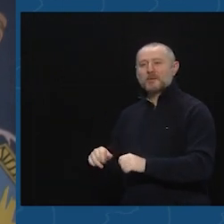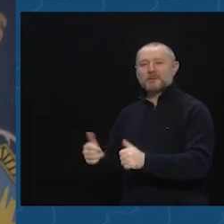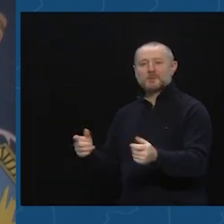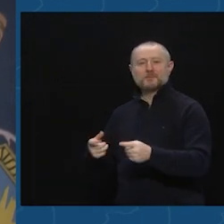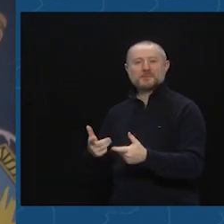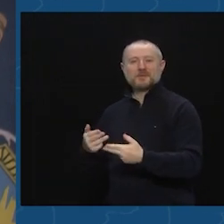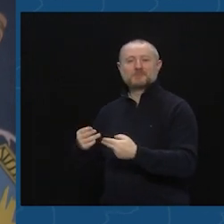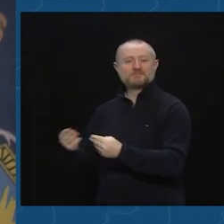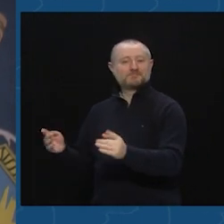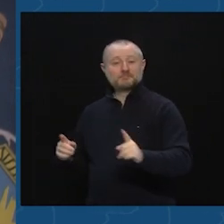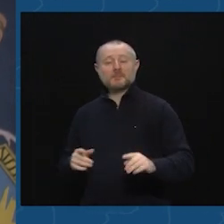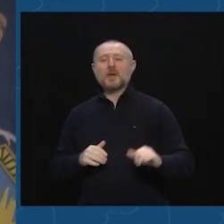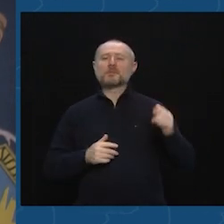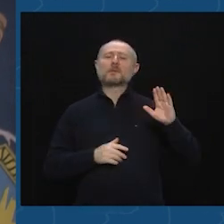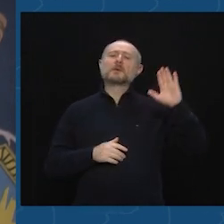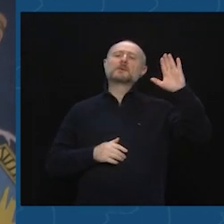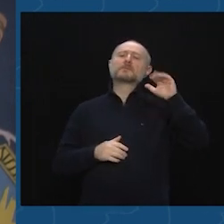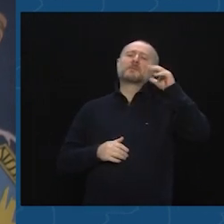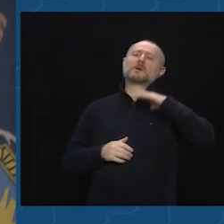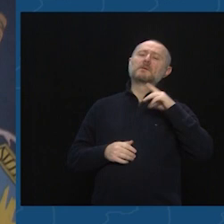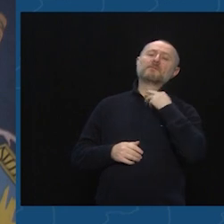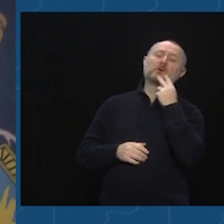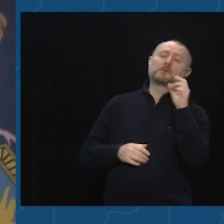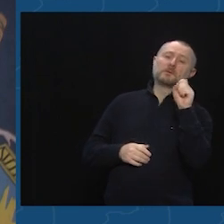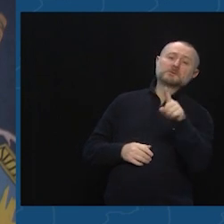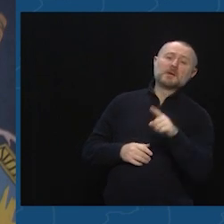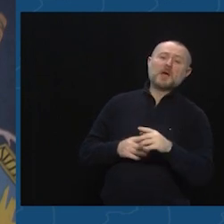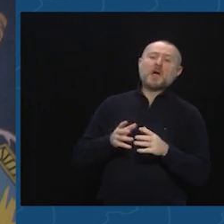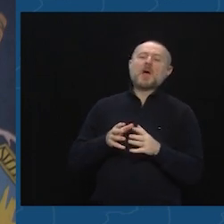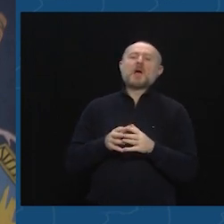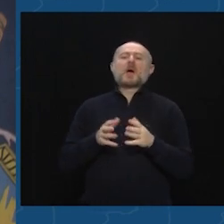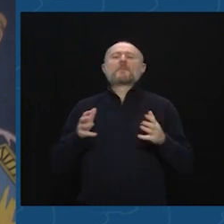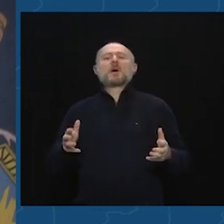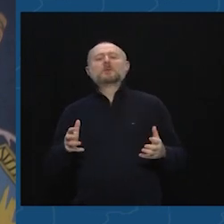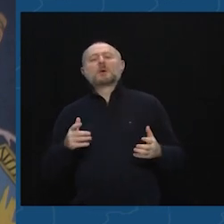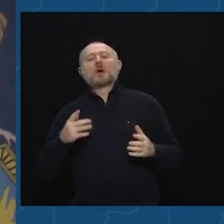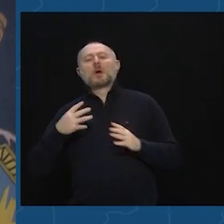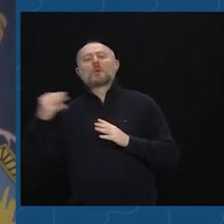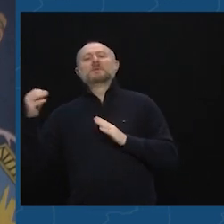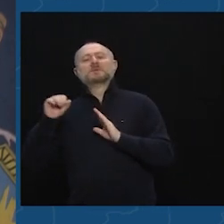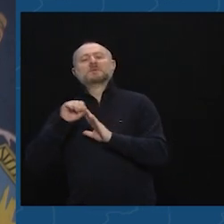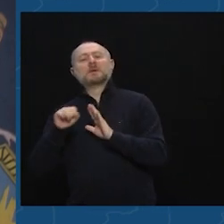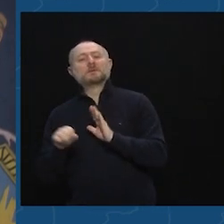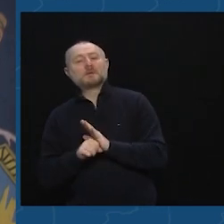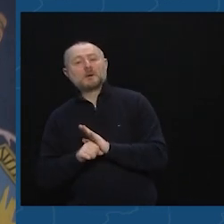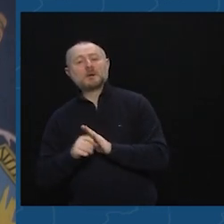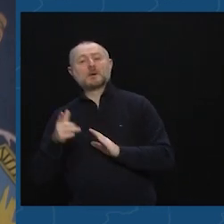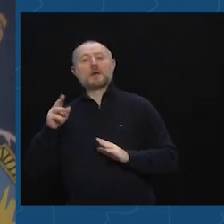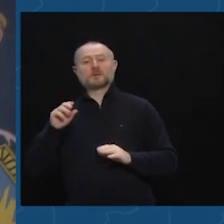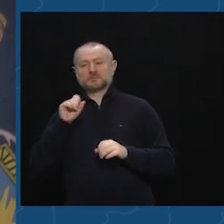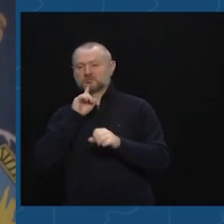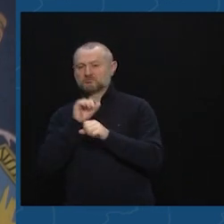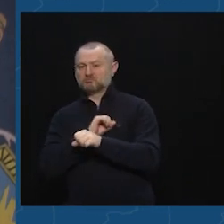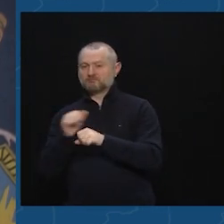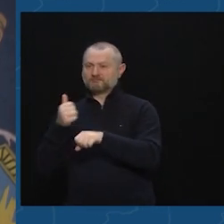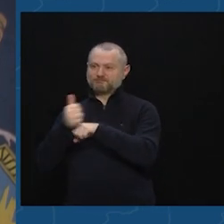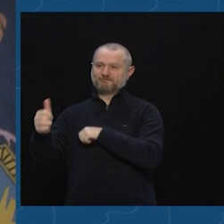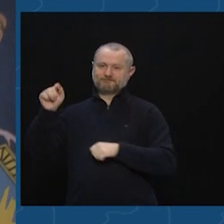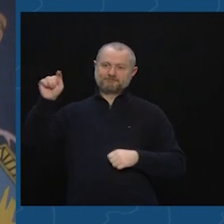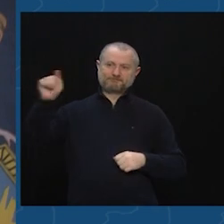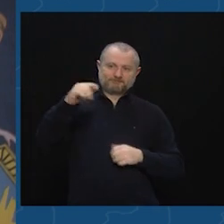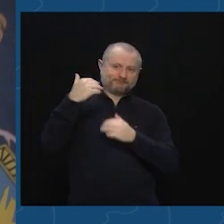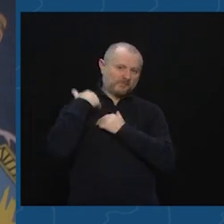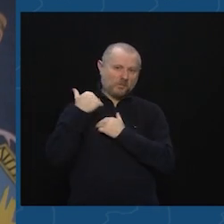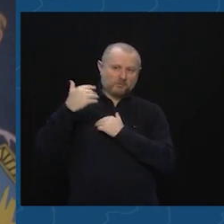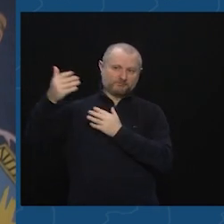extent are you blaming illegal guns from out of state for the current surge in shootings? And what is the timeline for getting actionable findings